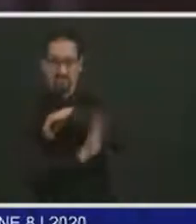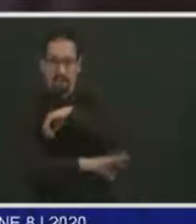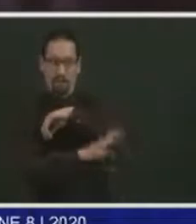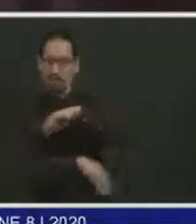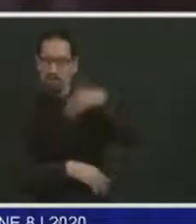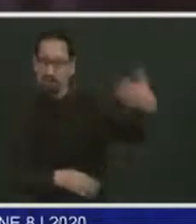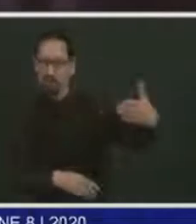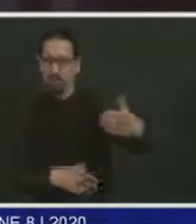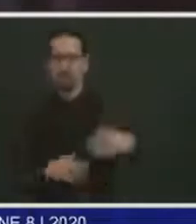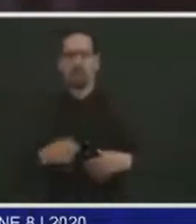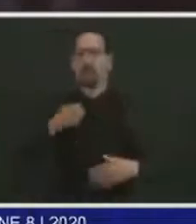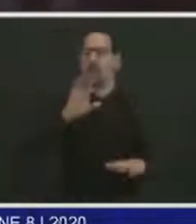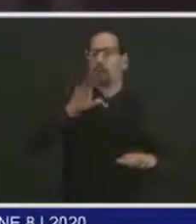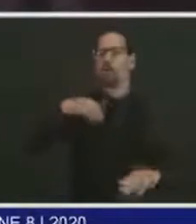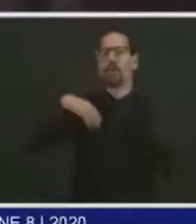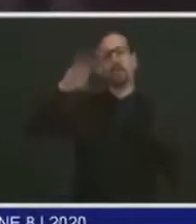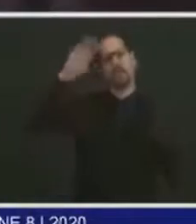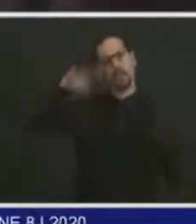will be,